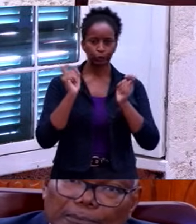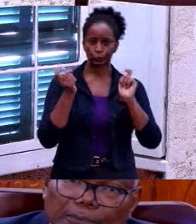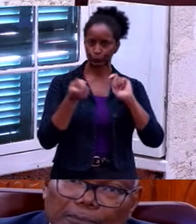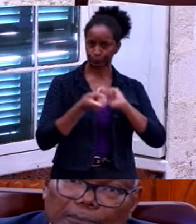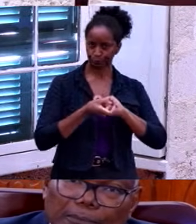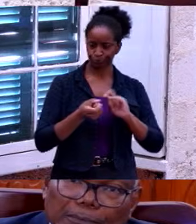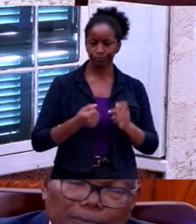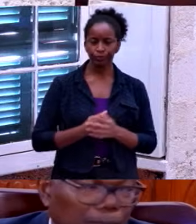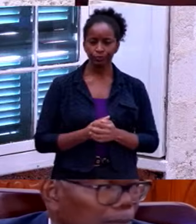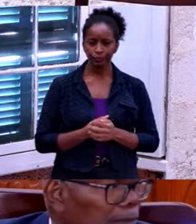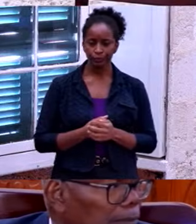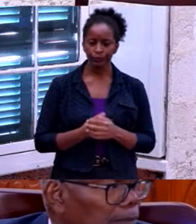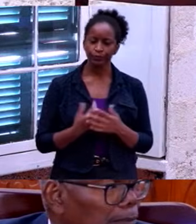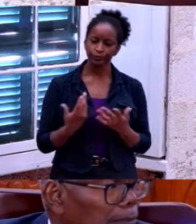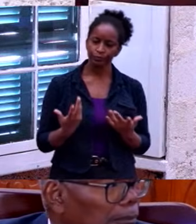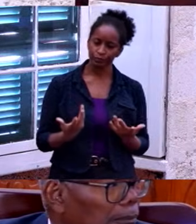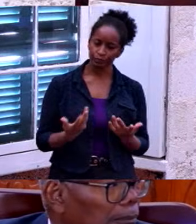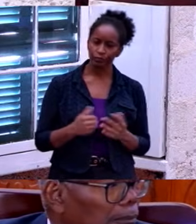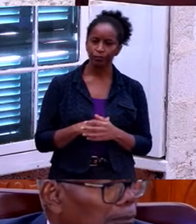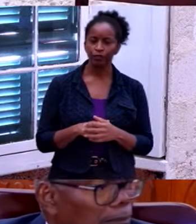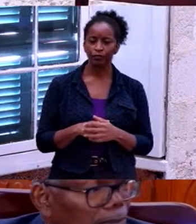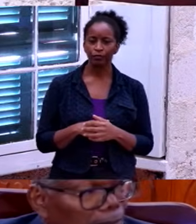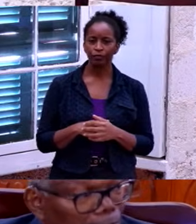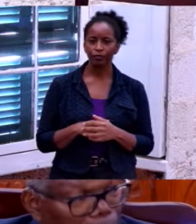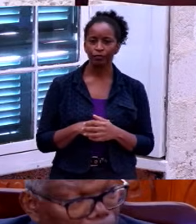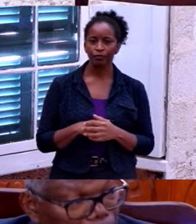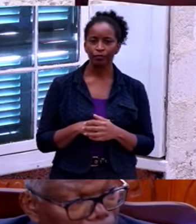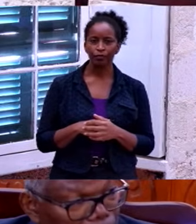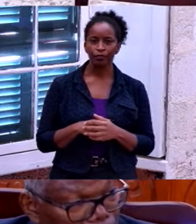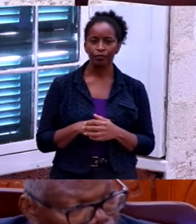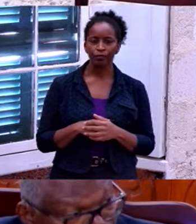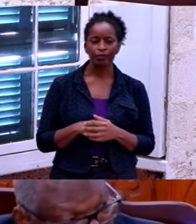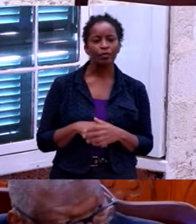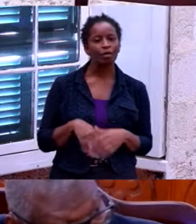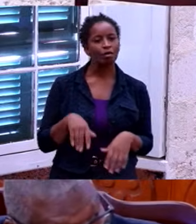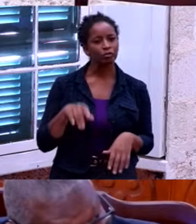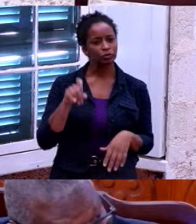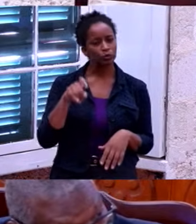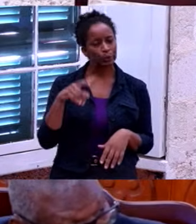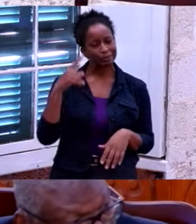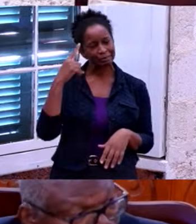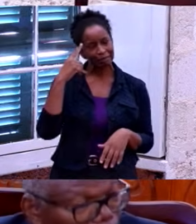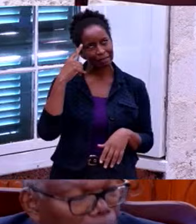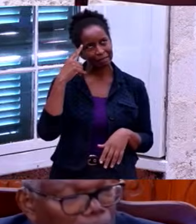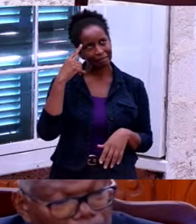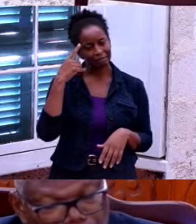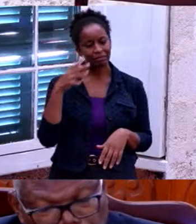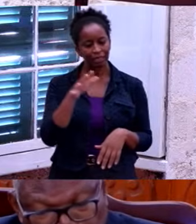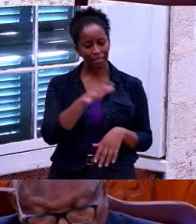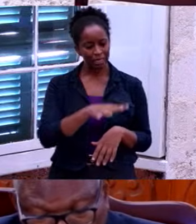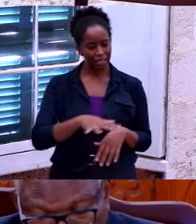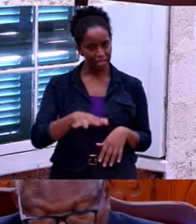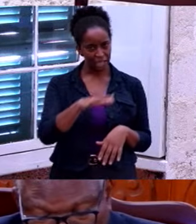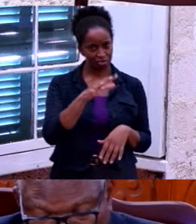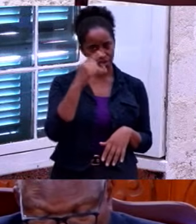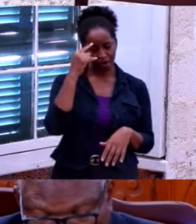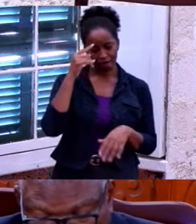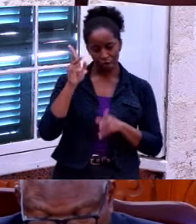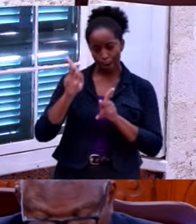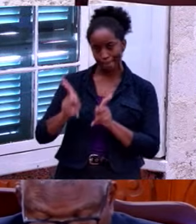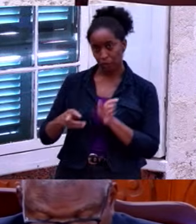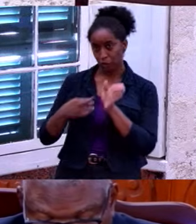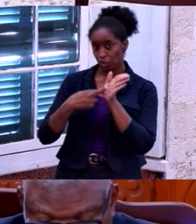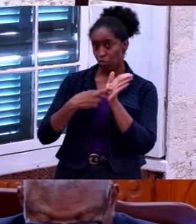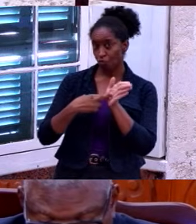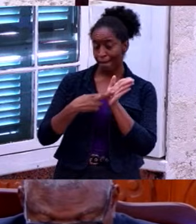that raises the question of what is the optimum size of a constituency? Would we want